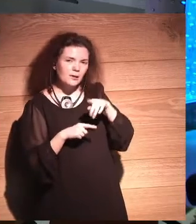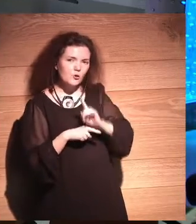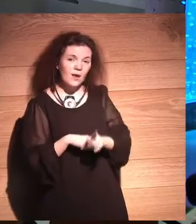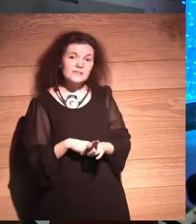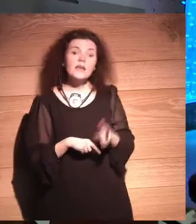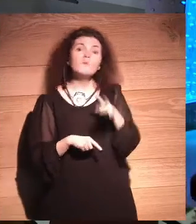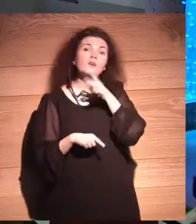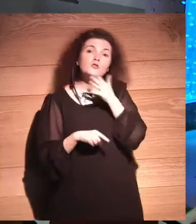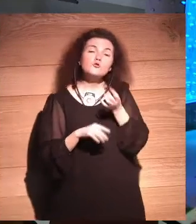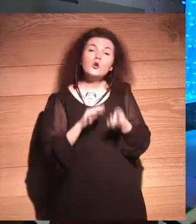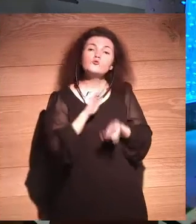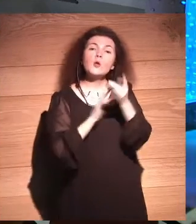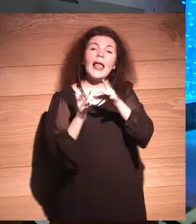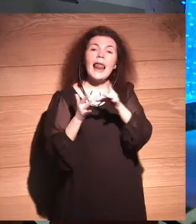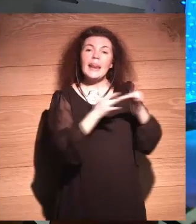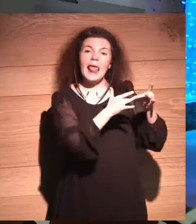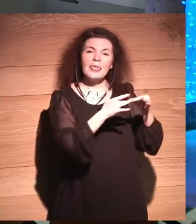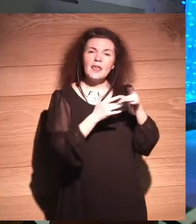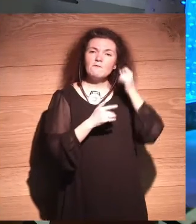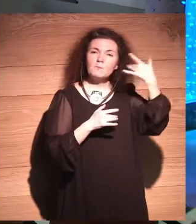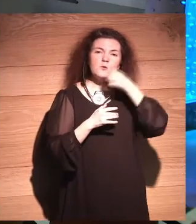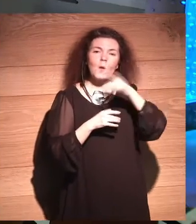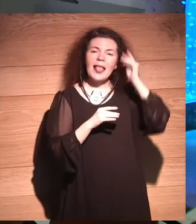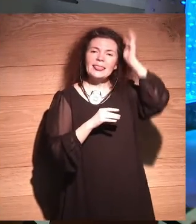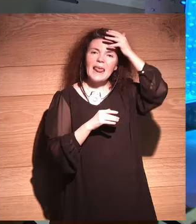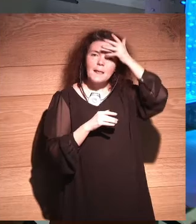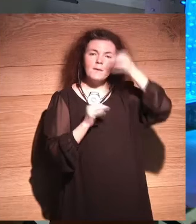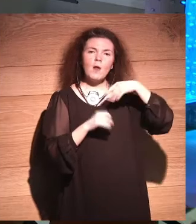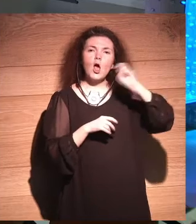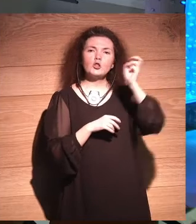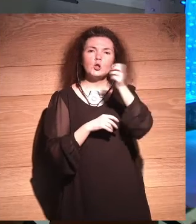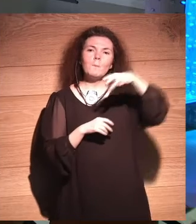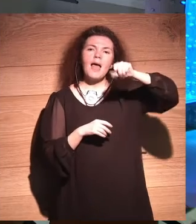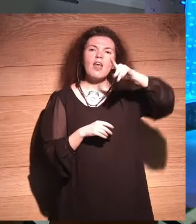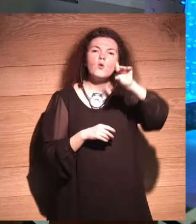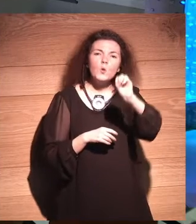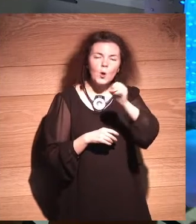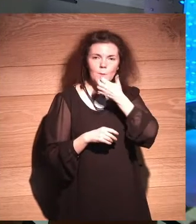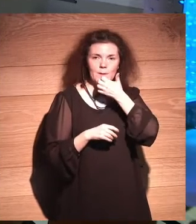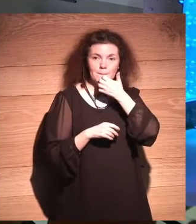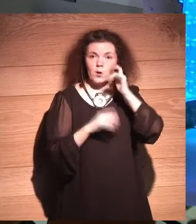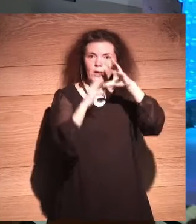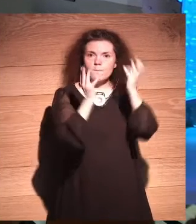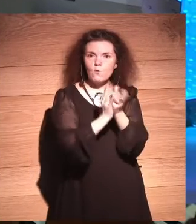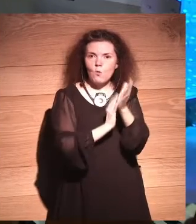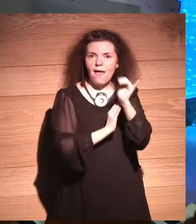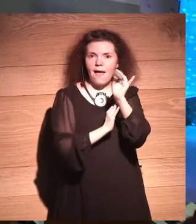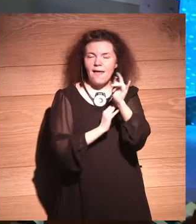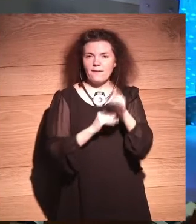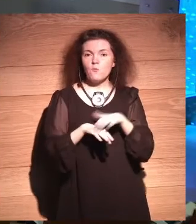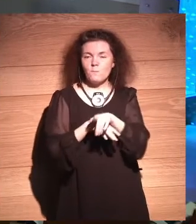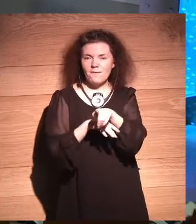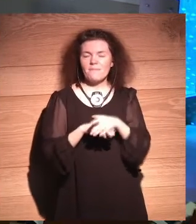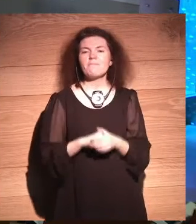in Hungary or Morawiecki in Poland or Maduro, people who are using our lack of trust in government to create